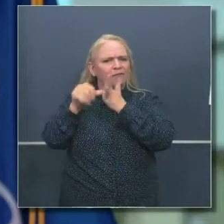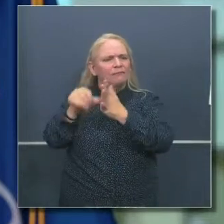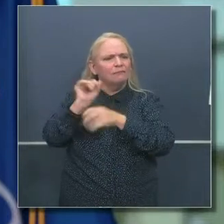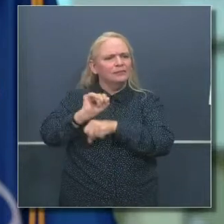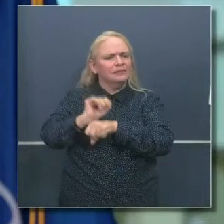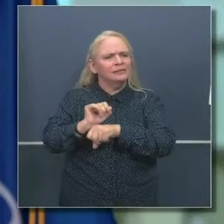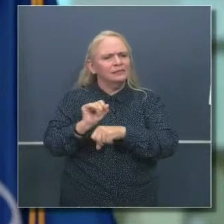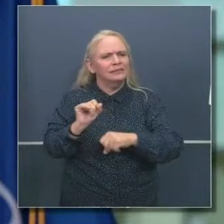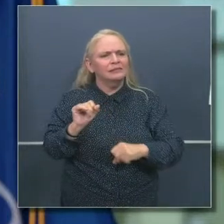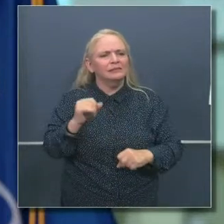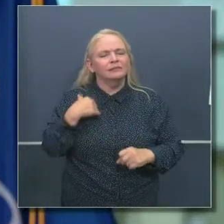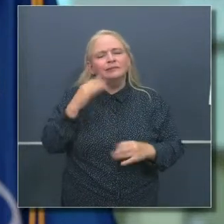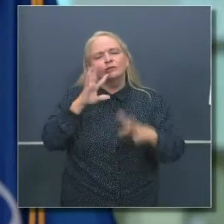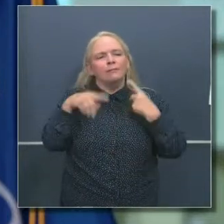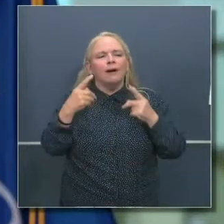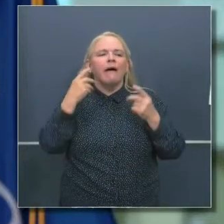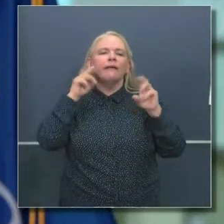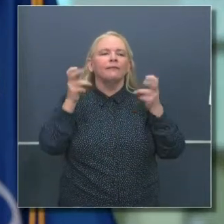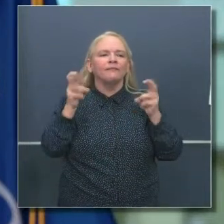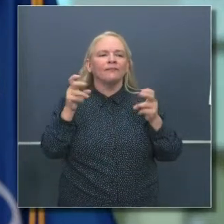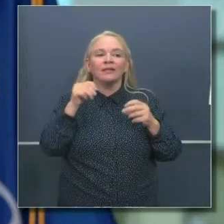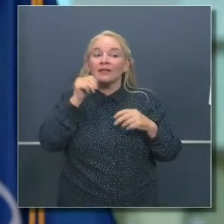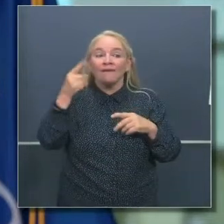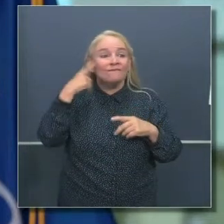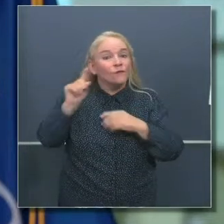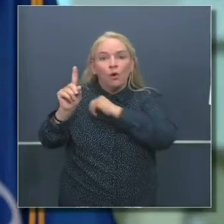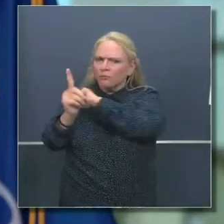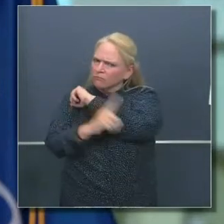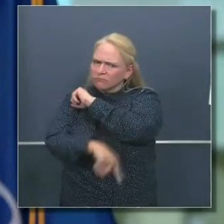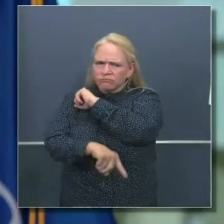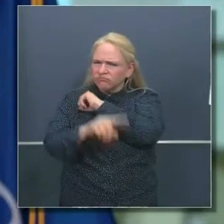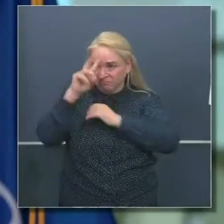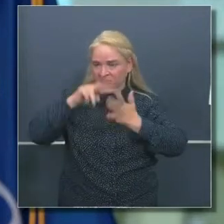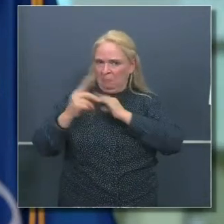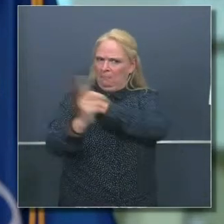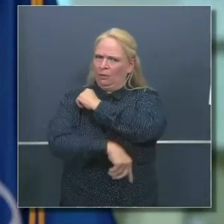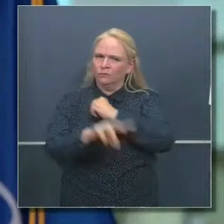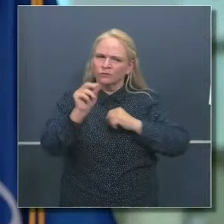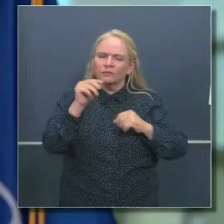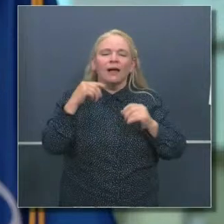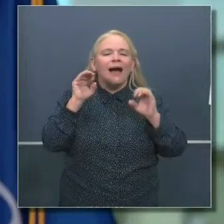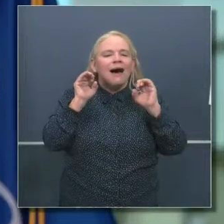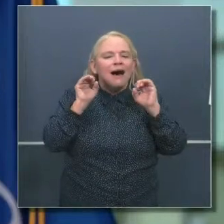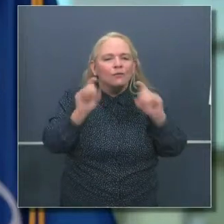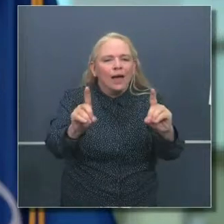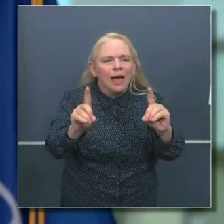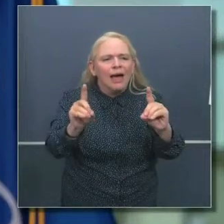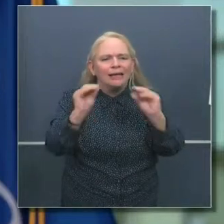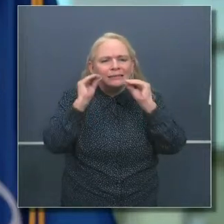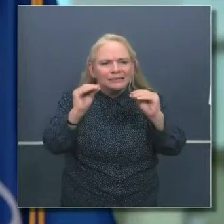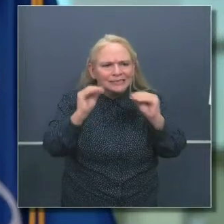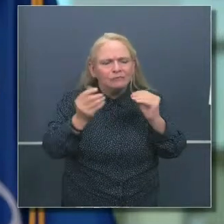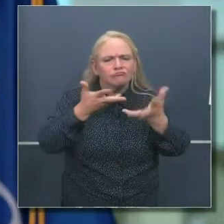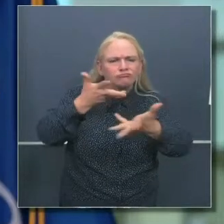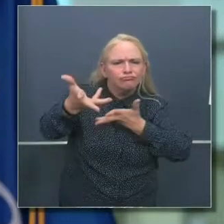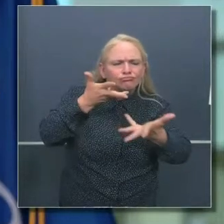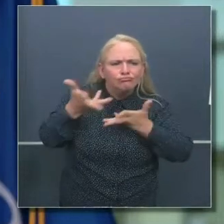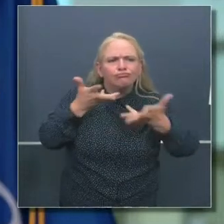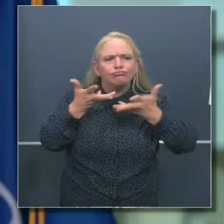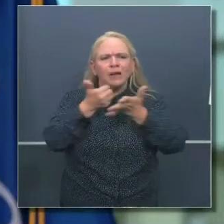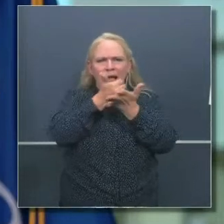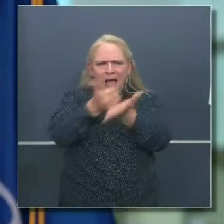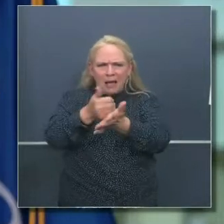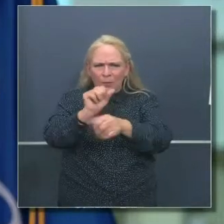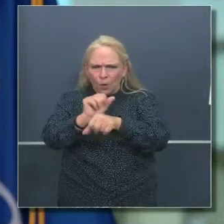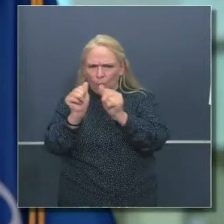of engagement, not a punitive frame, but a frame of education and engagement to work through conditions. We've got